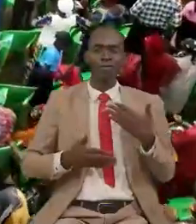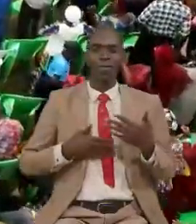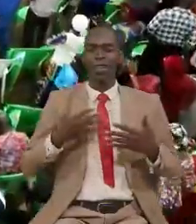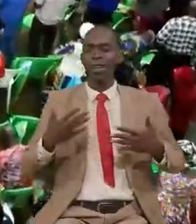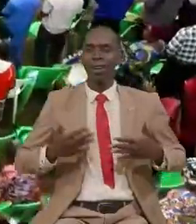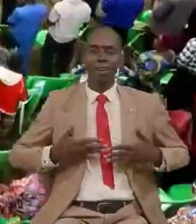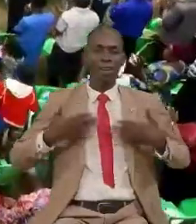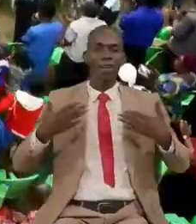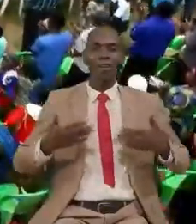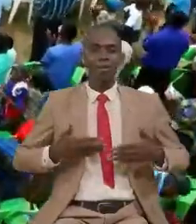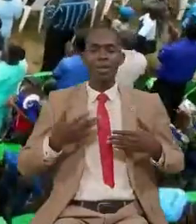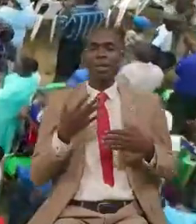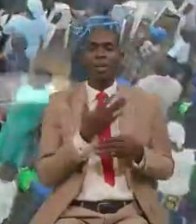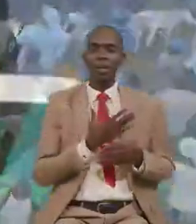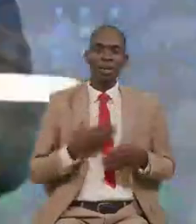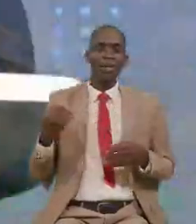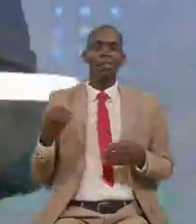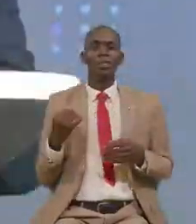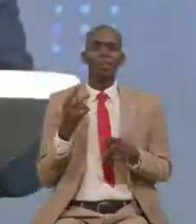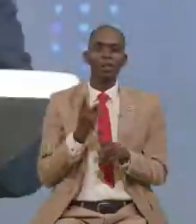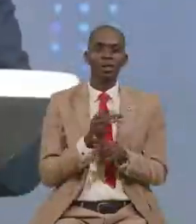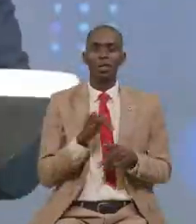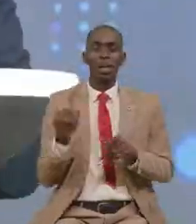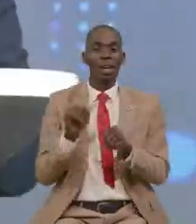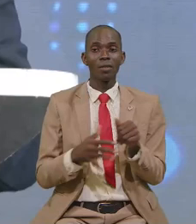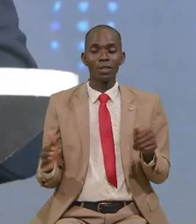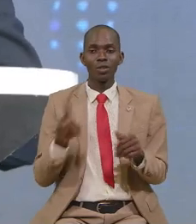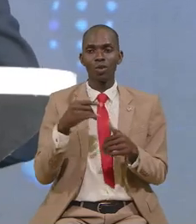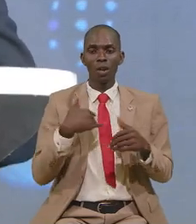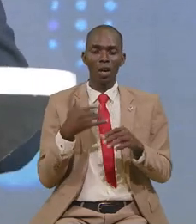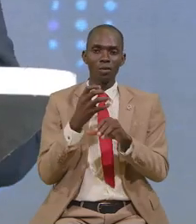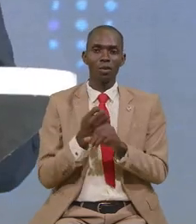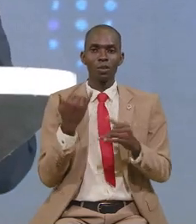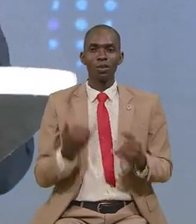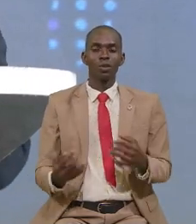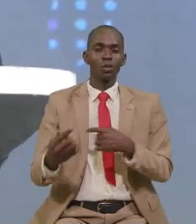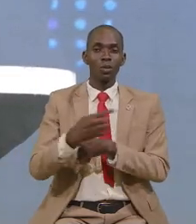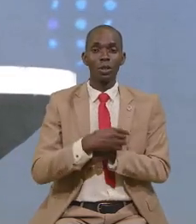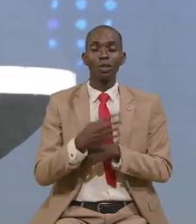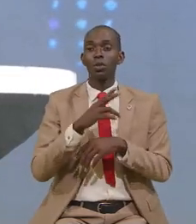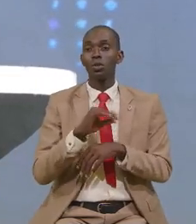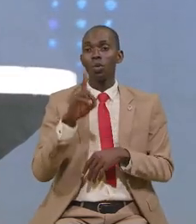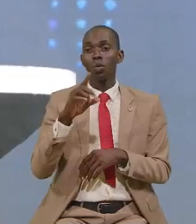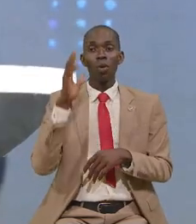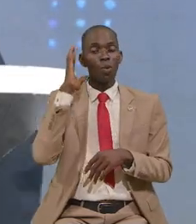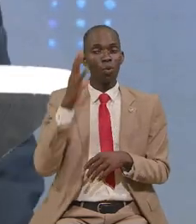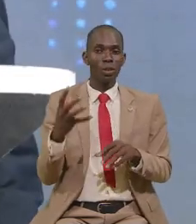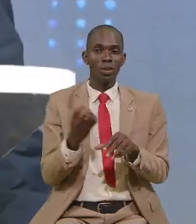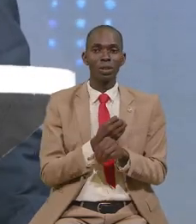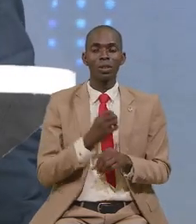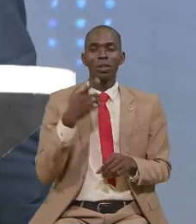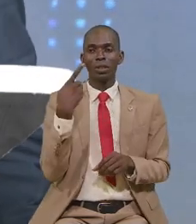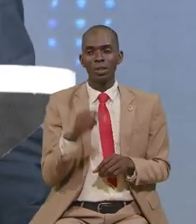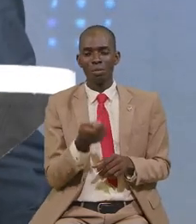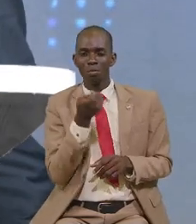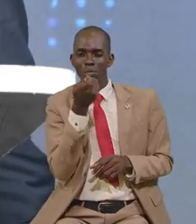excited, and keeping everything that you have got today. Nobody will take the minutest